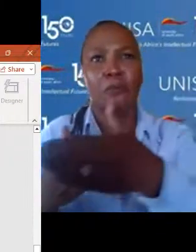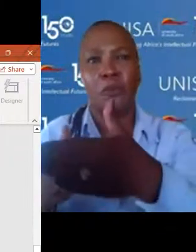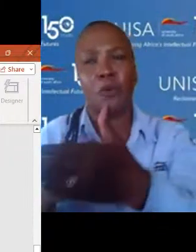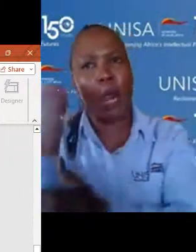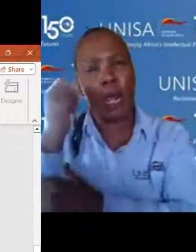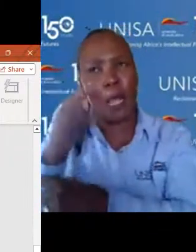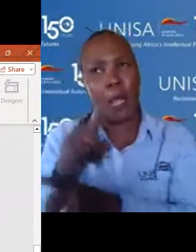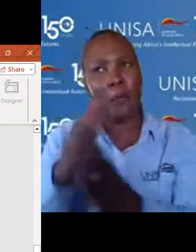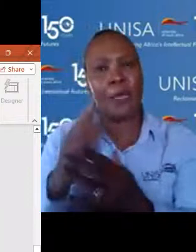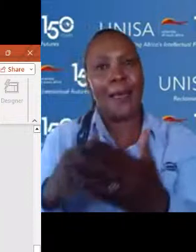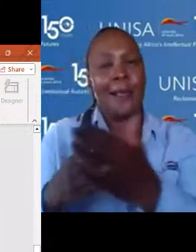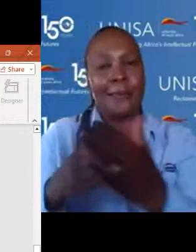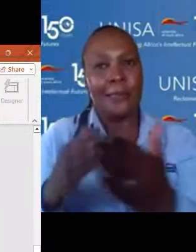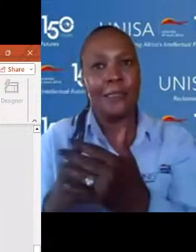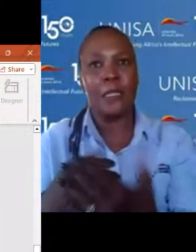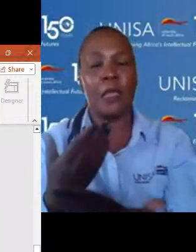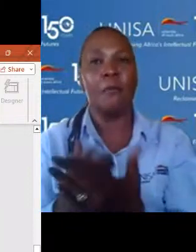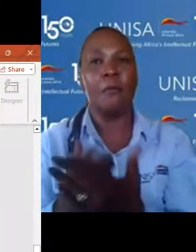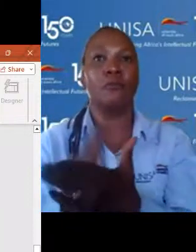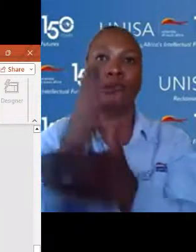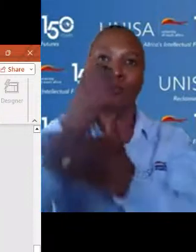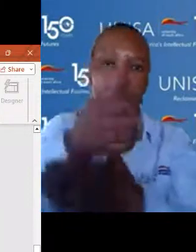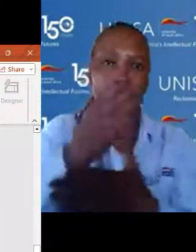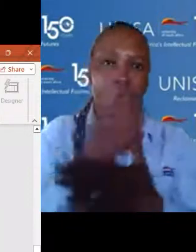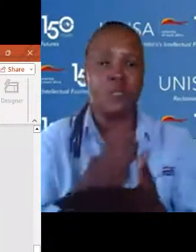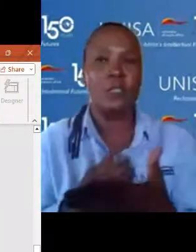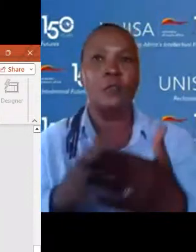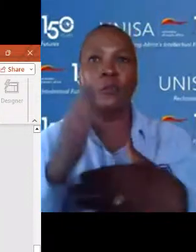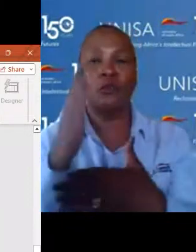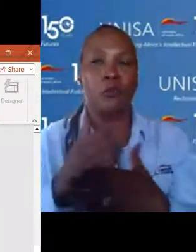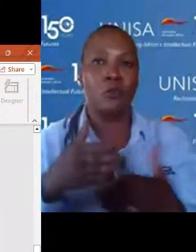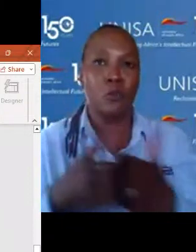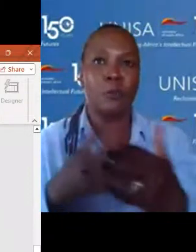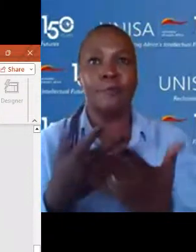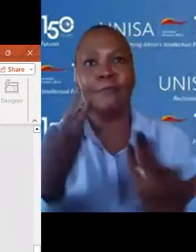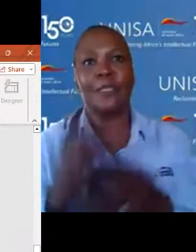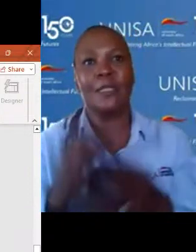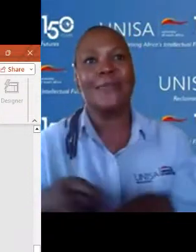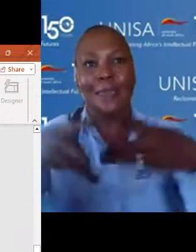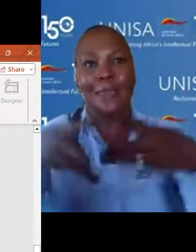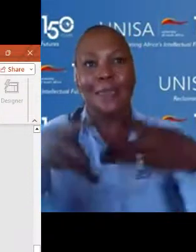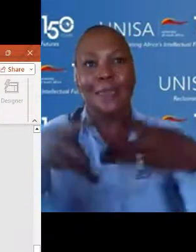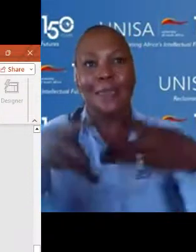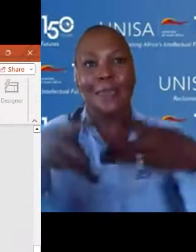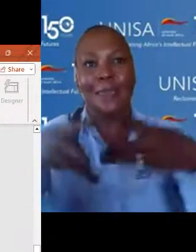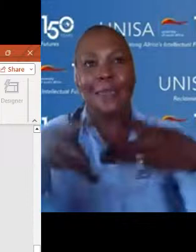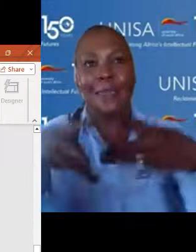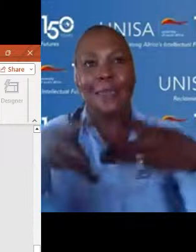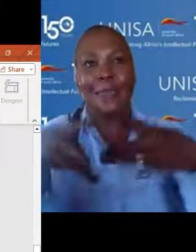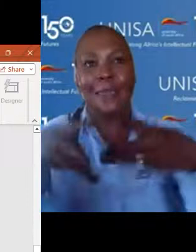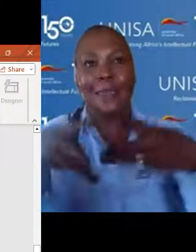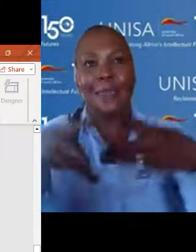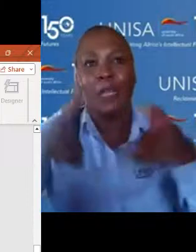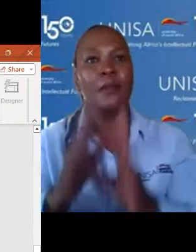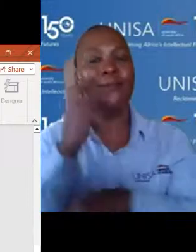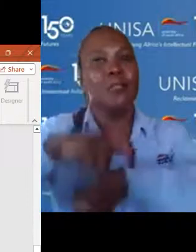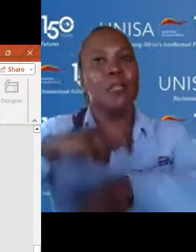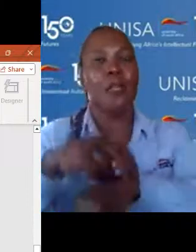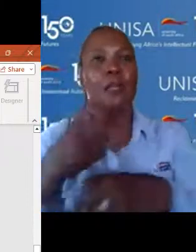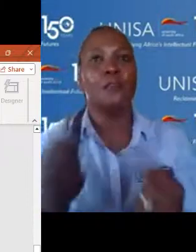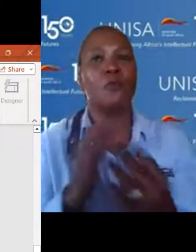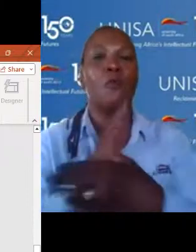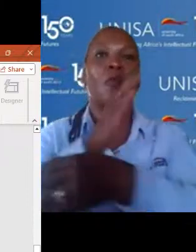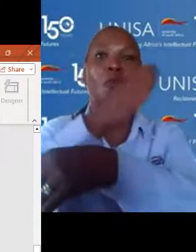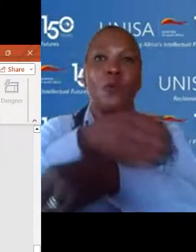stop street. And when we cross, we make sure that our students know that they need to cross on